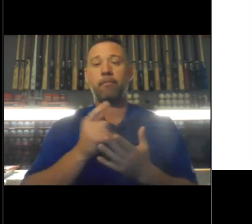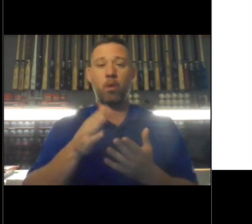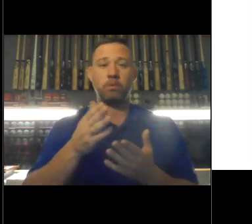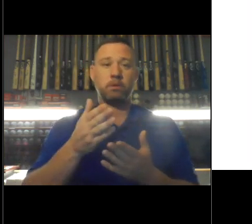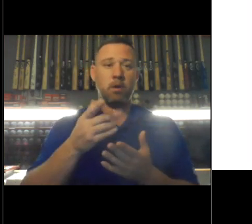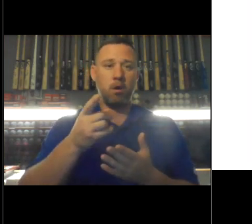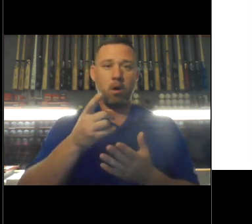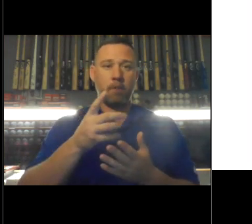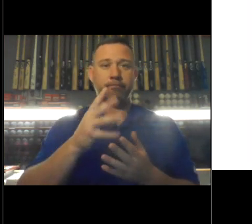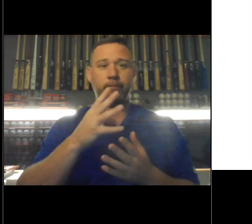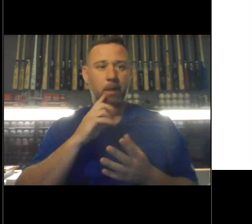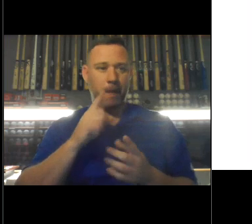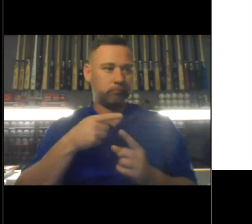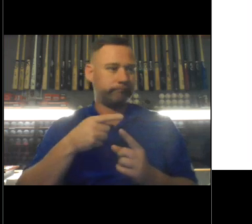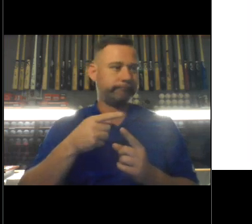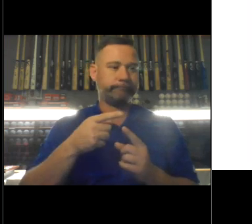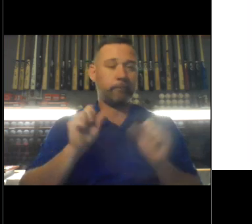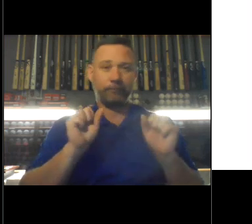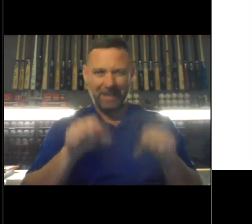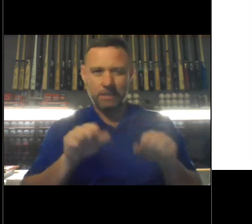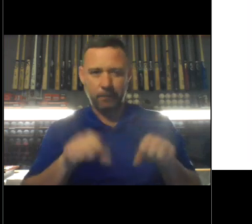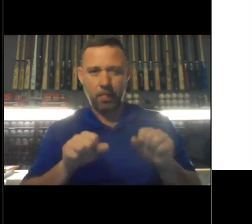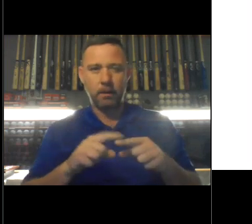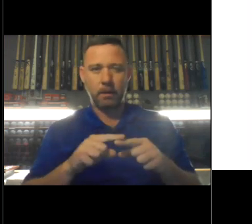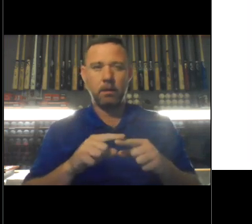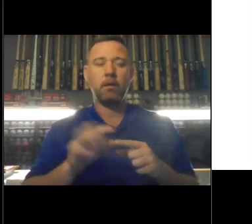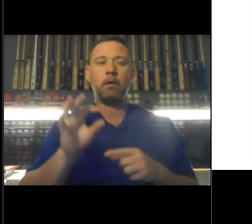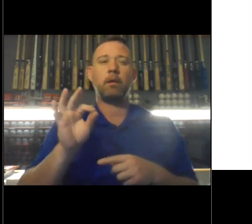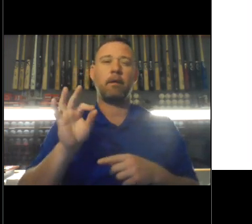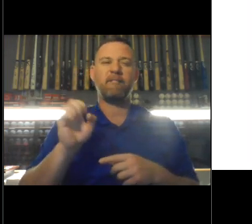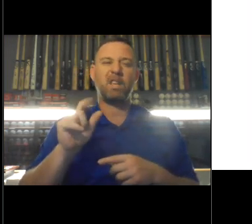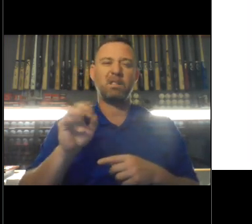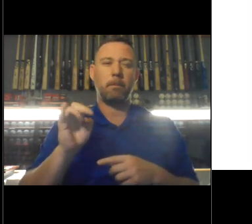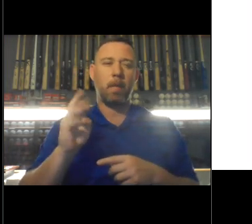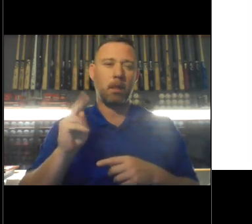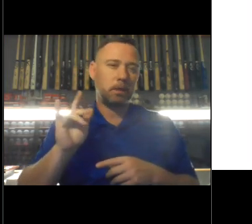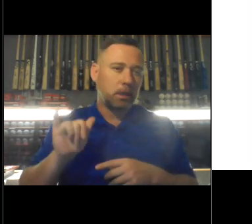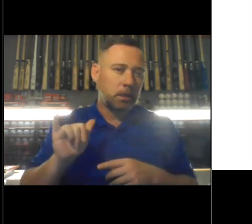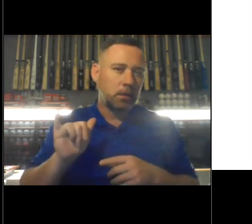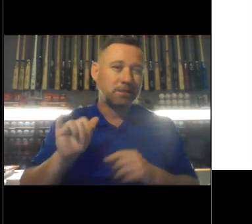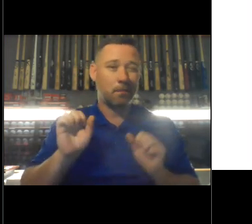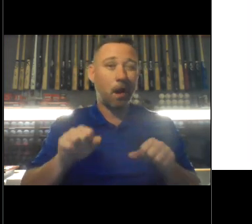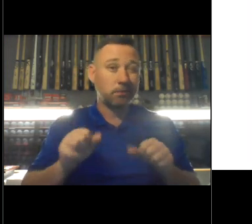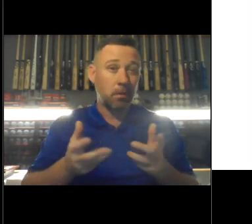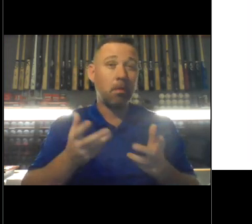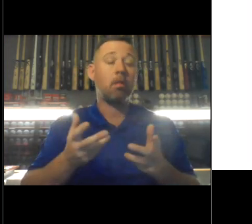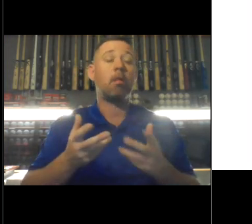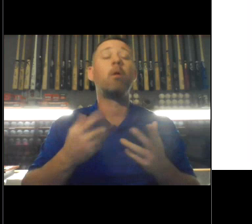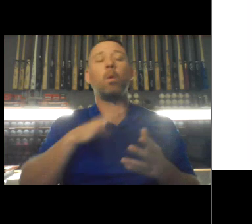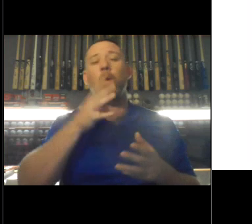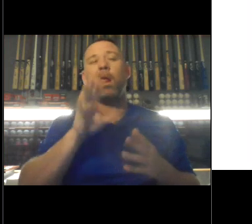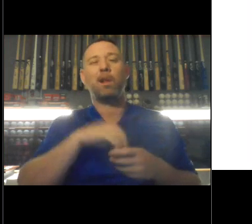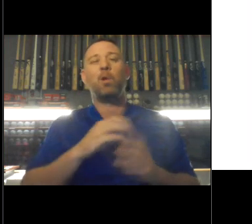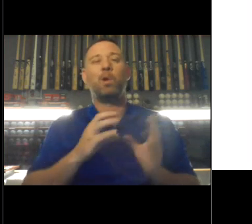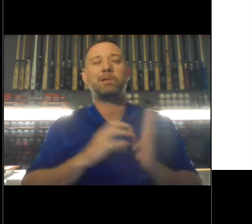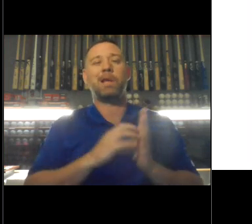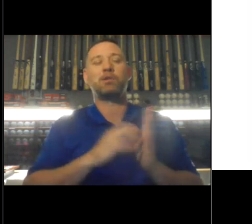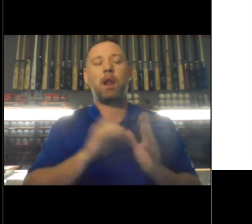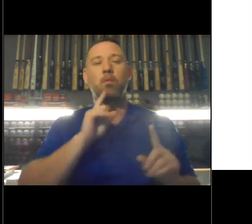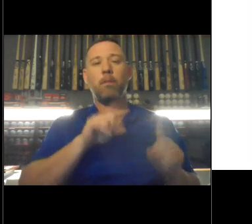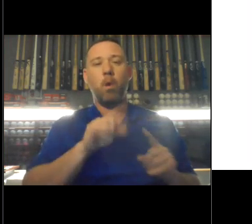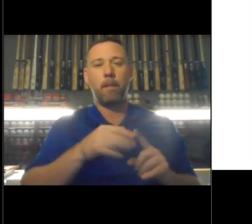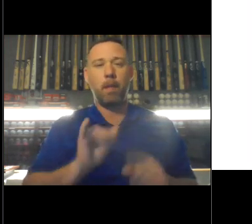in terms of feasibility, as far as that goes. We can include a section in the report on that. Great. And then